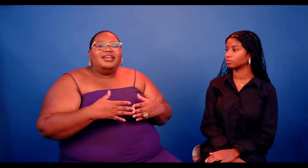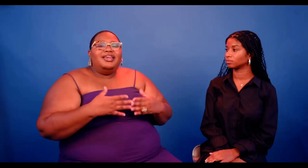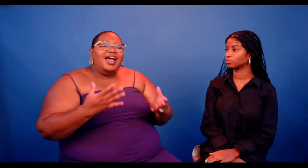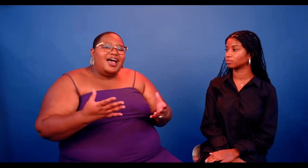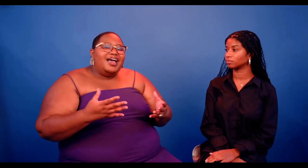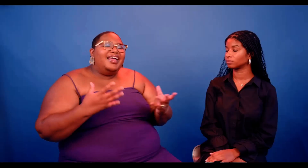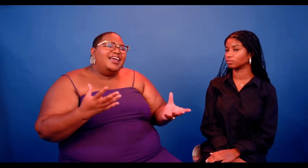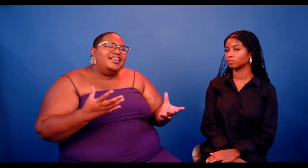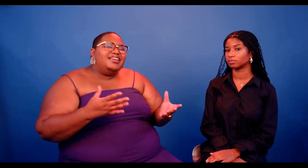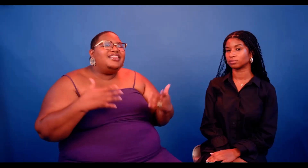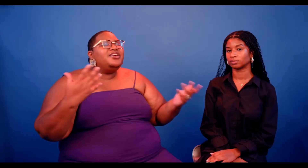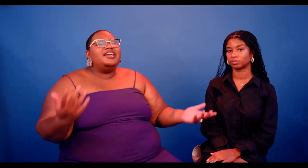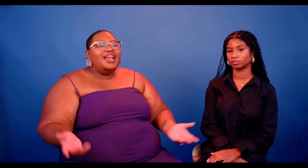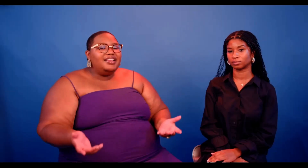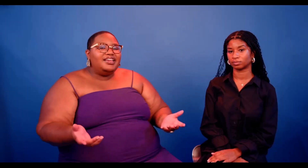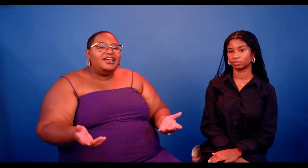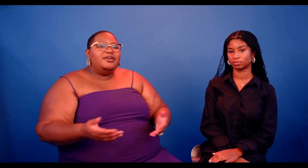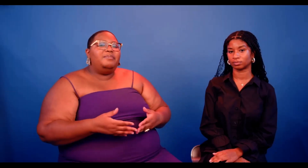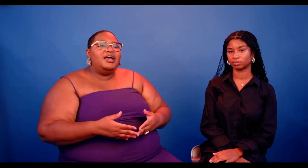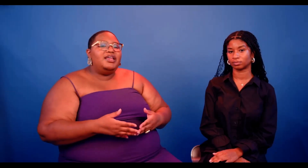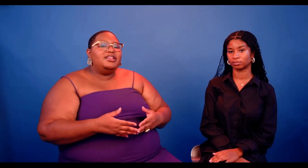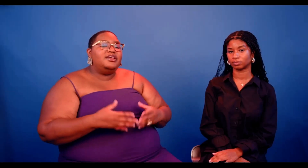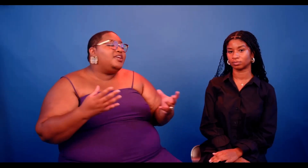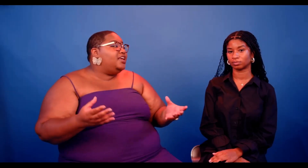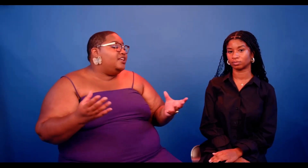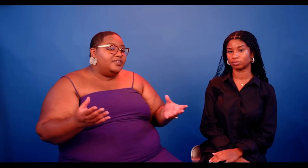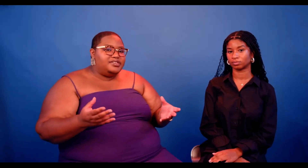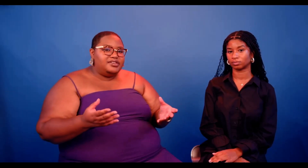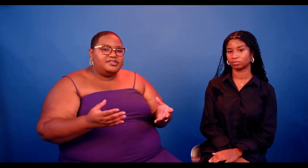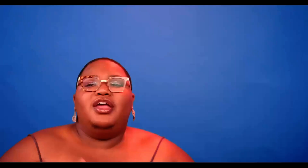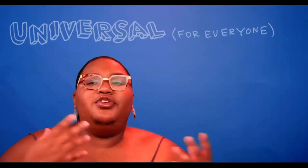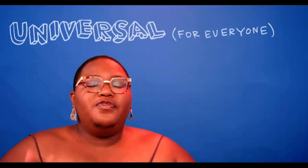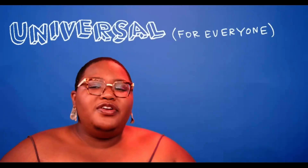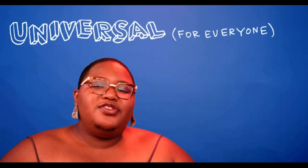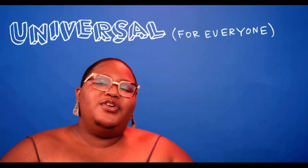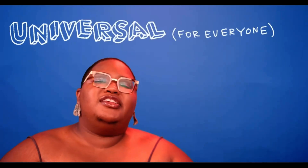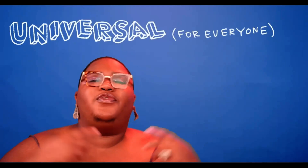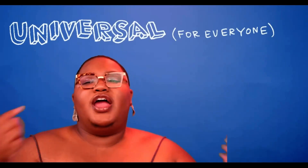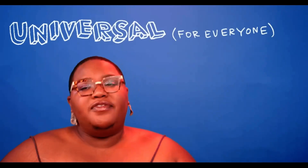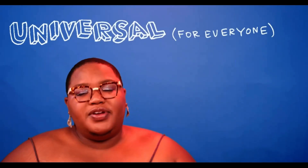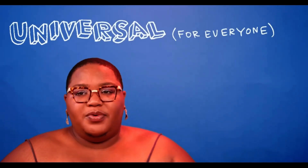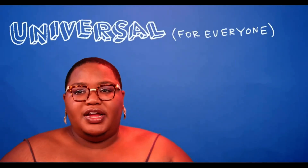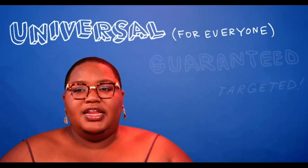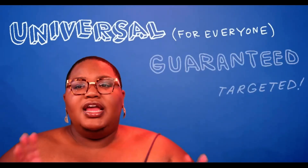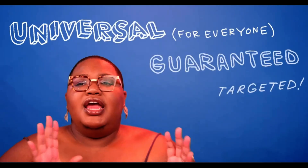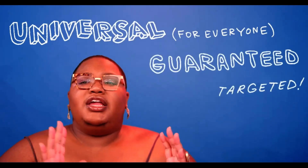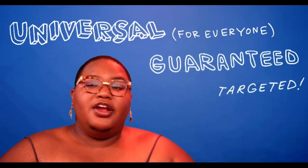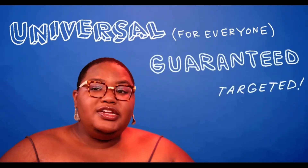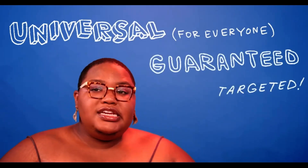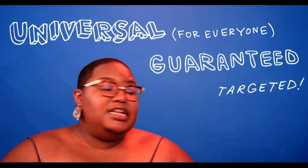income. Yeah, and they're connected, but there are key differences. Universal is for